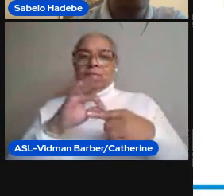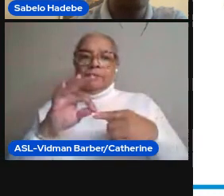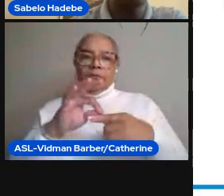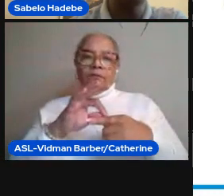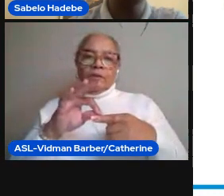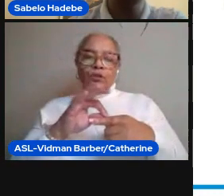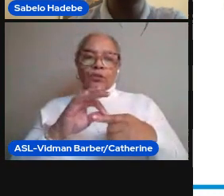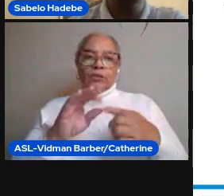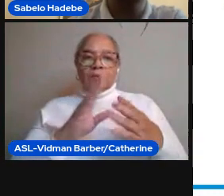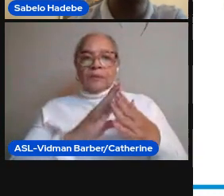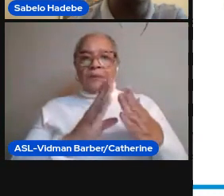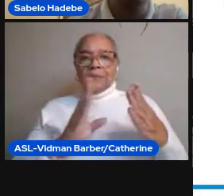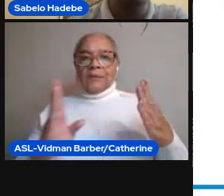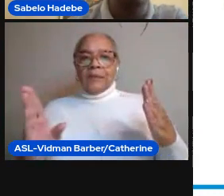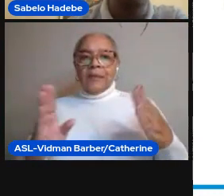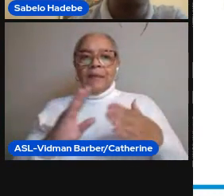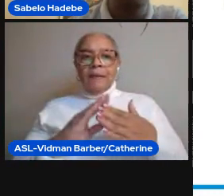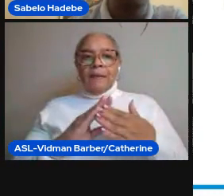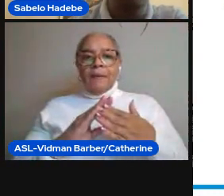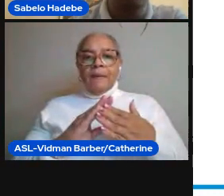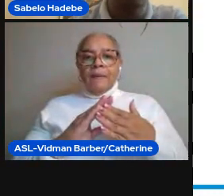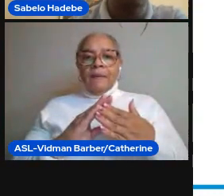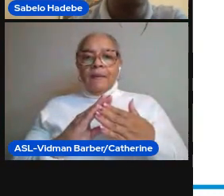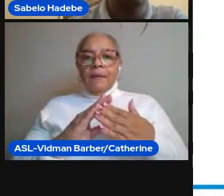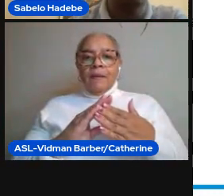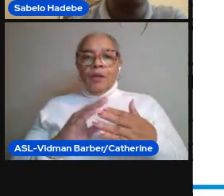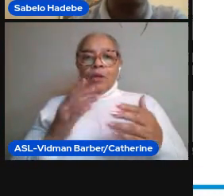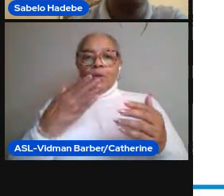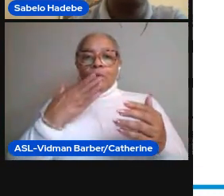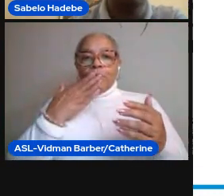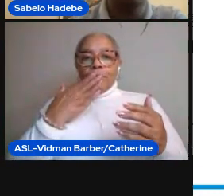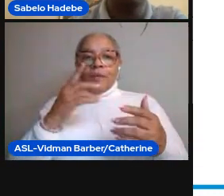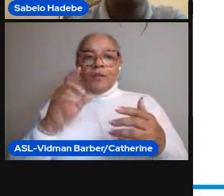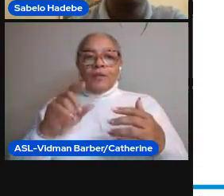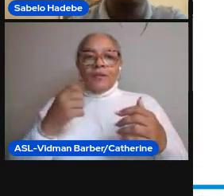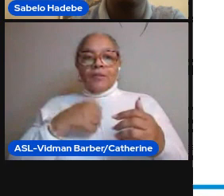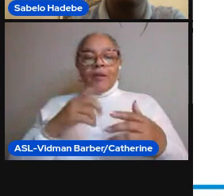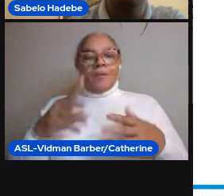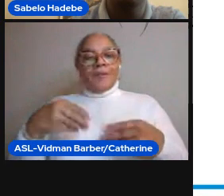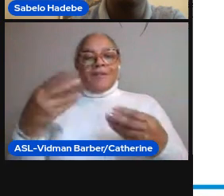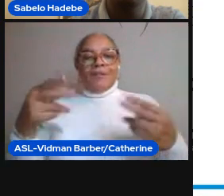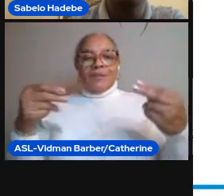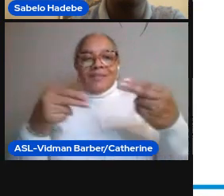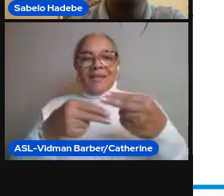And so, oops, sorry, I've skipped a slide.